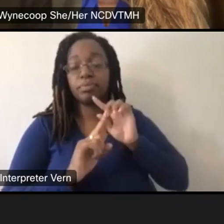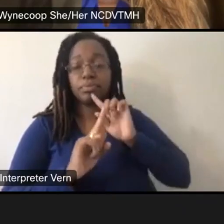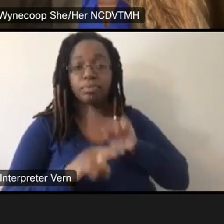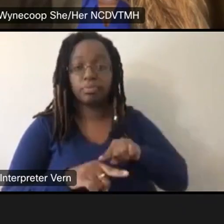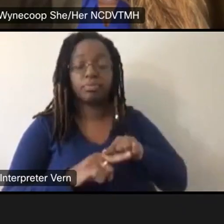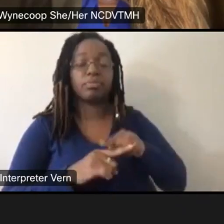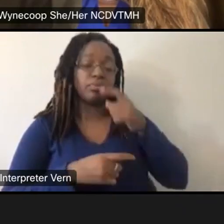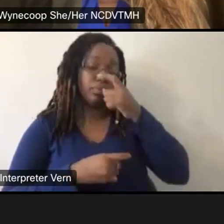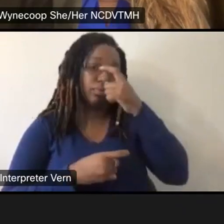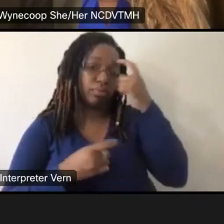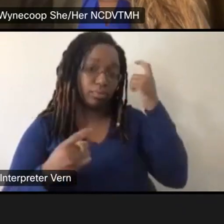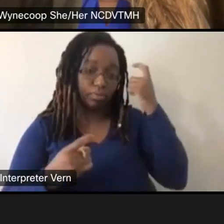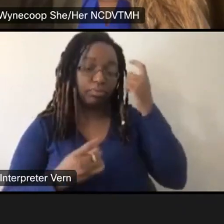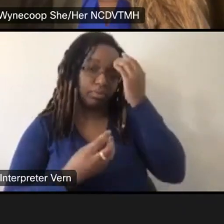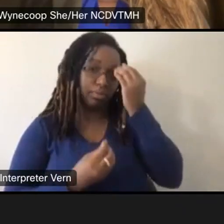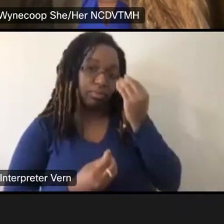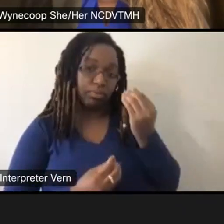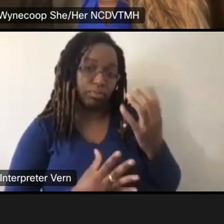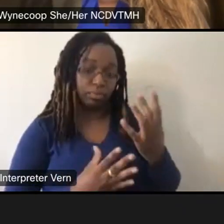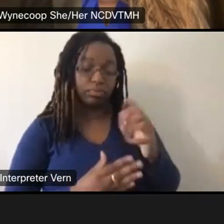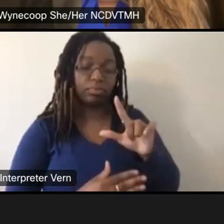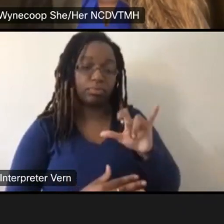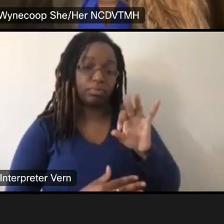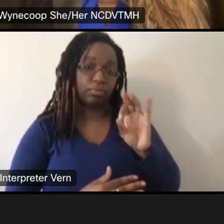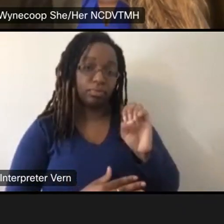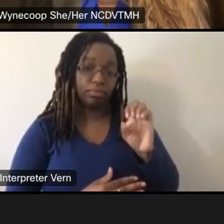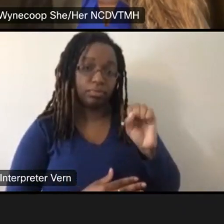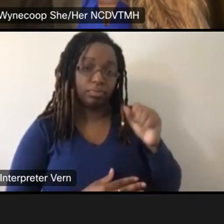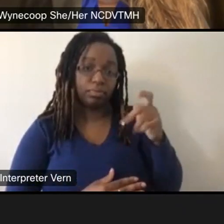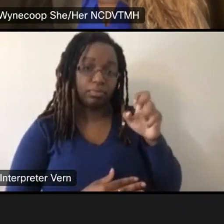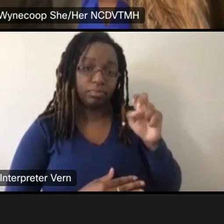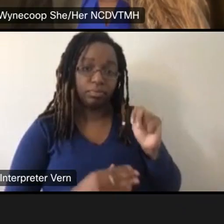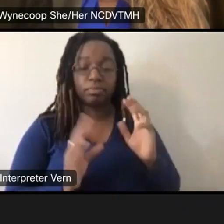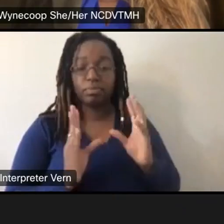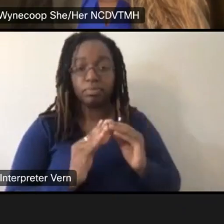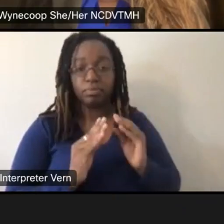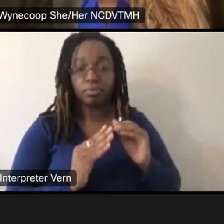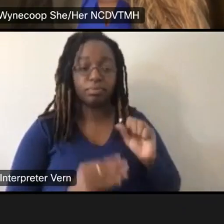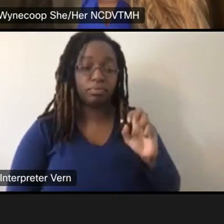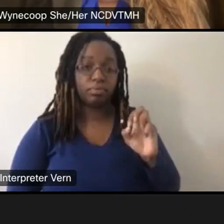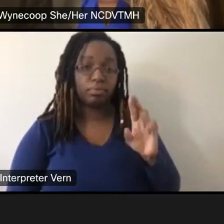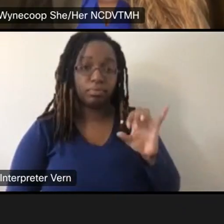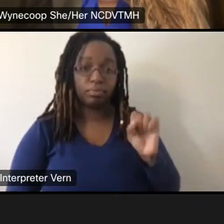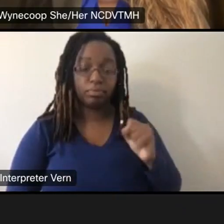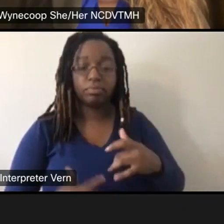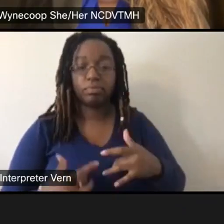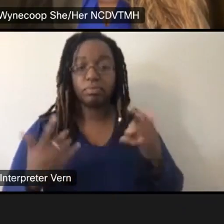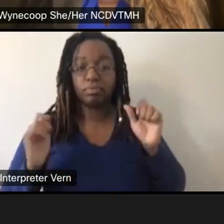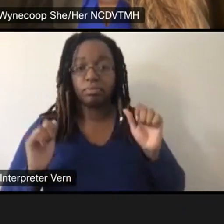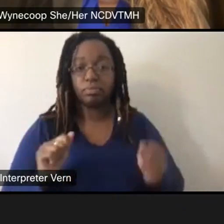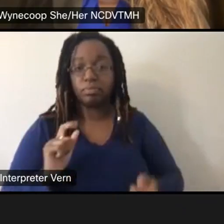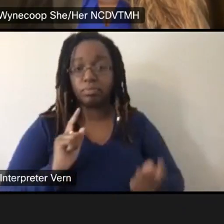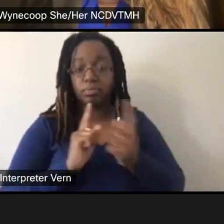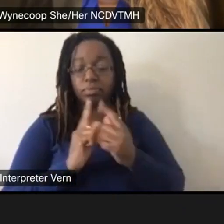trauma-informed lifespan webinar series, and we are so excited that you're able to join us. My name is Tori Weinkoop. I'm from